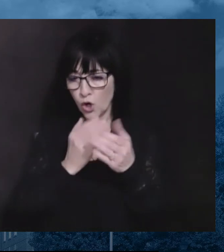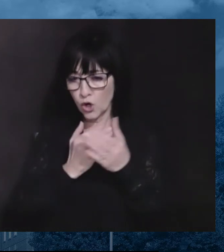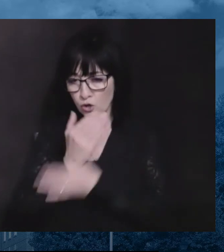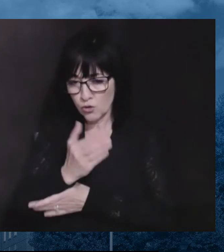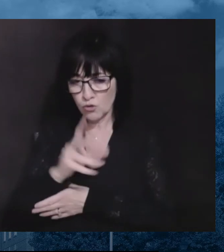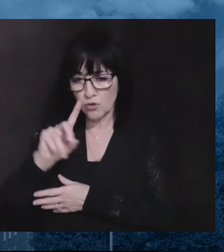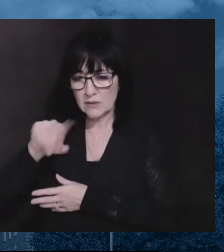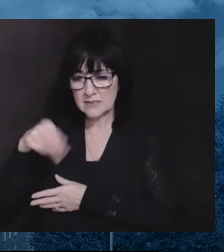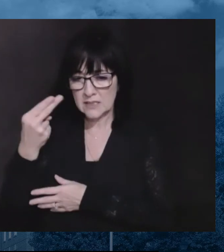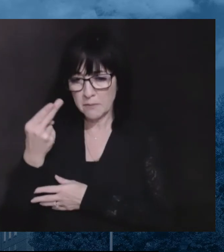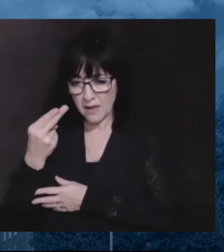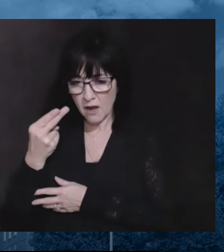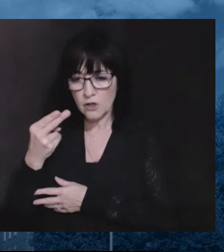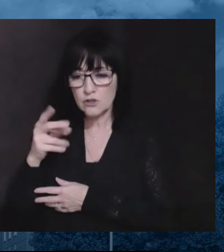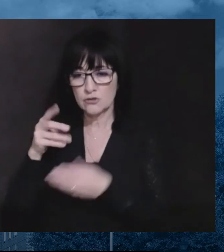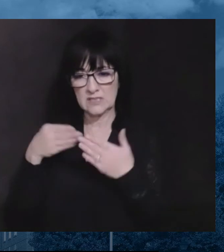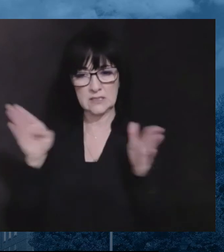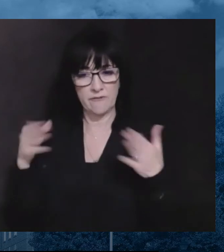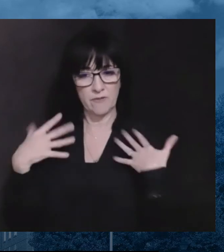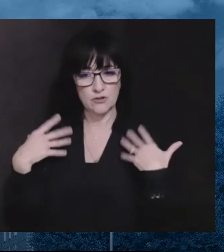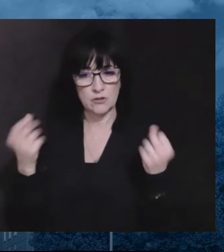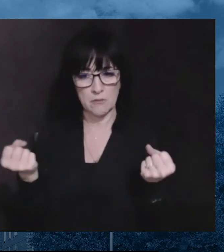partners is